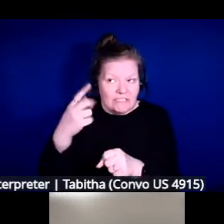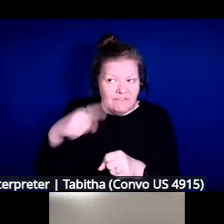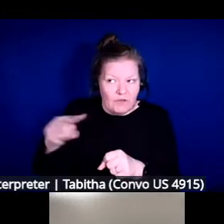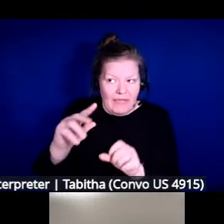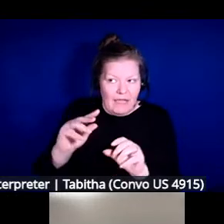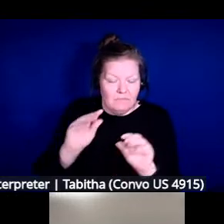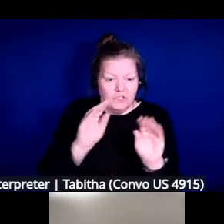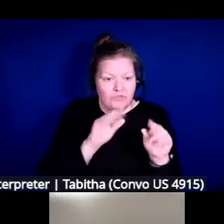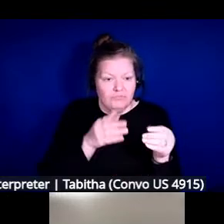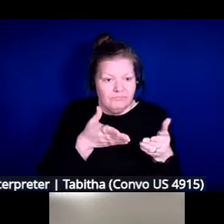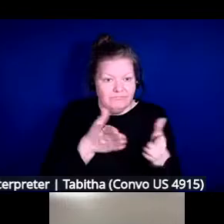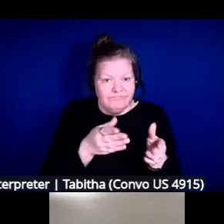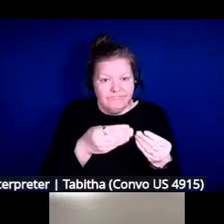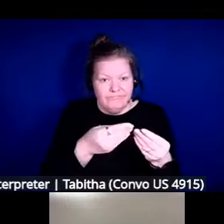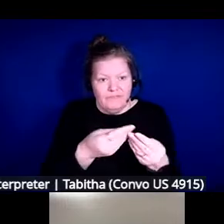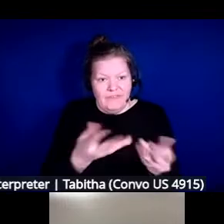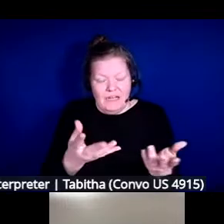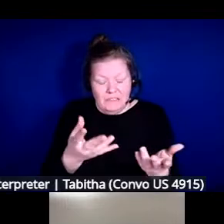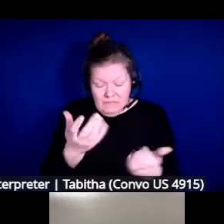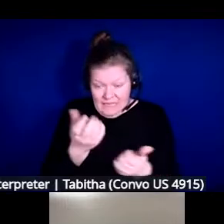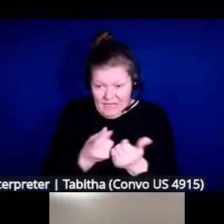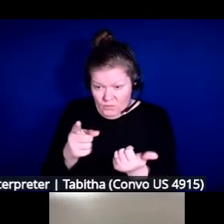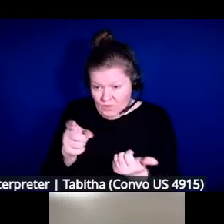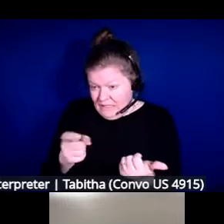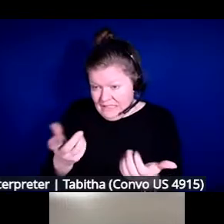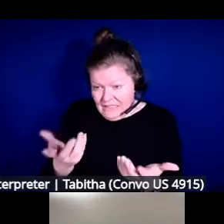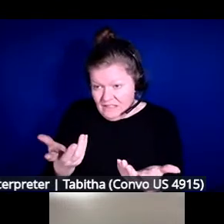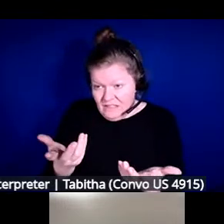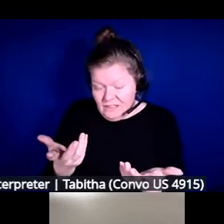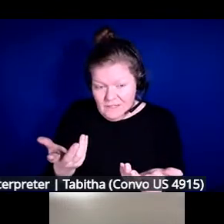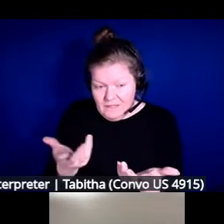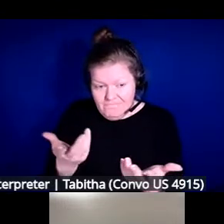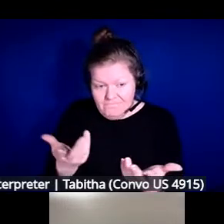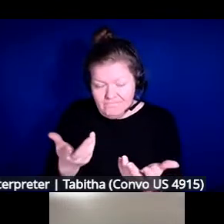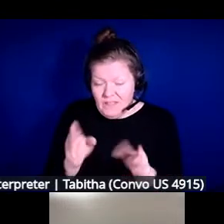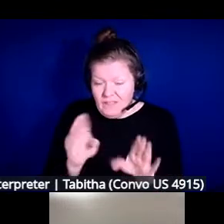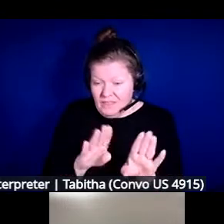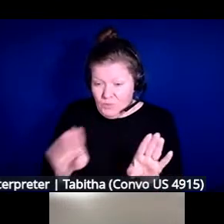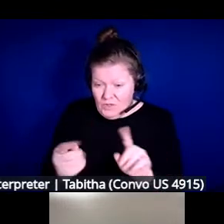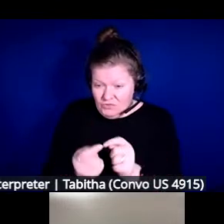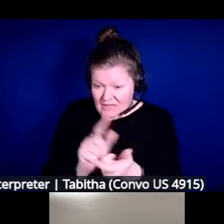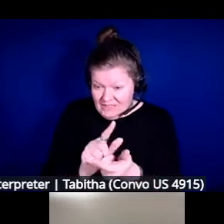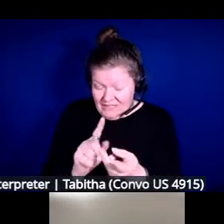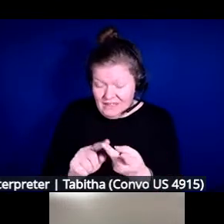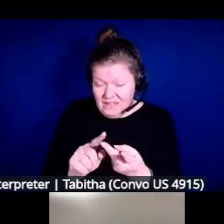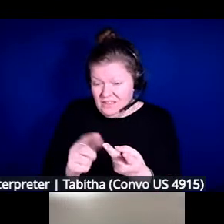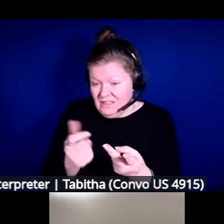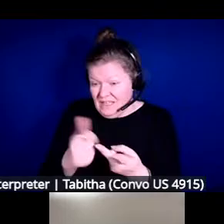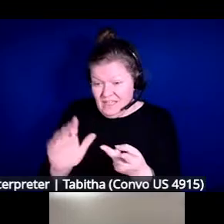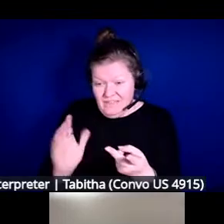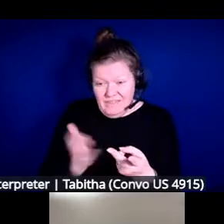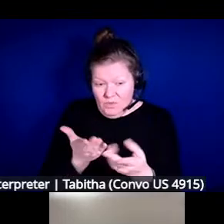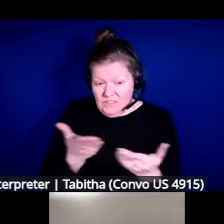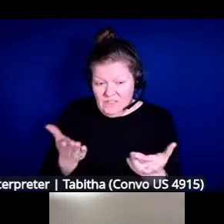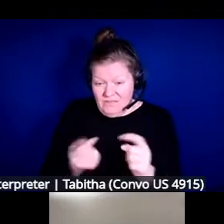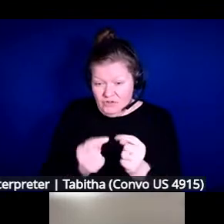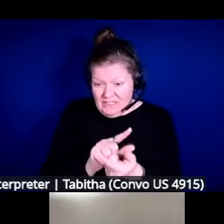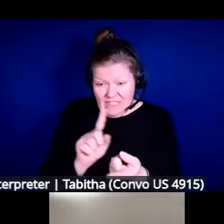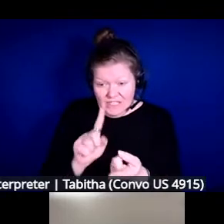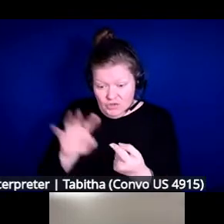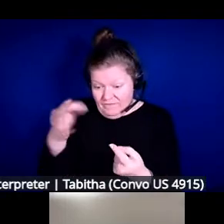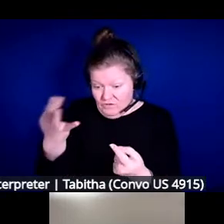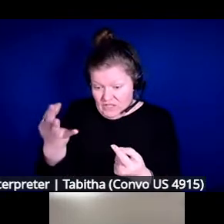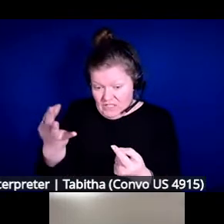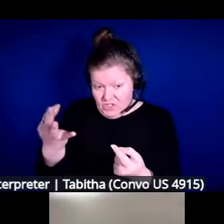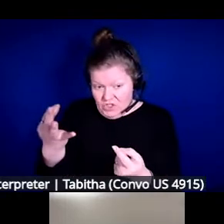it, does anybody need the boards translated or any of our stuff translated into French